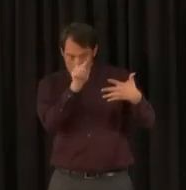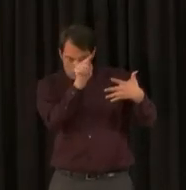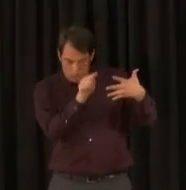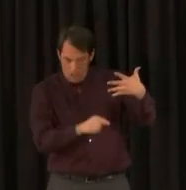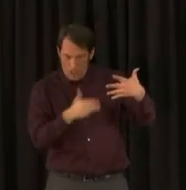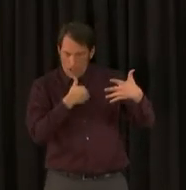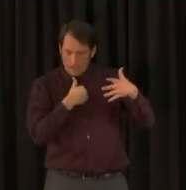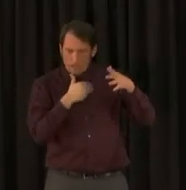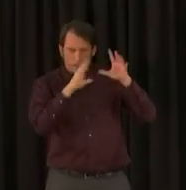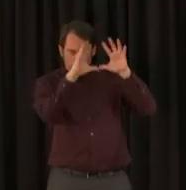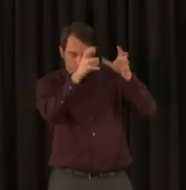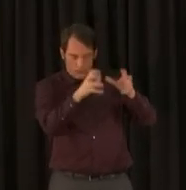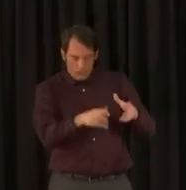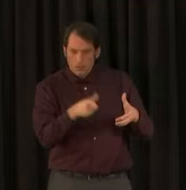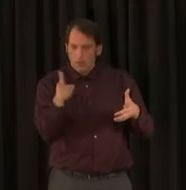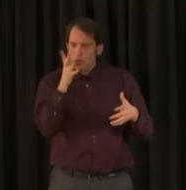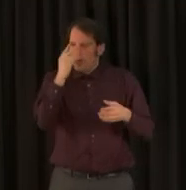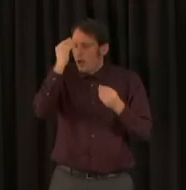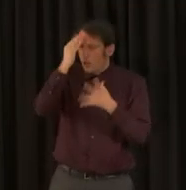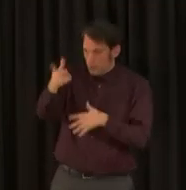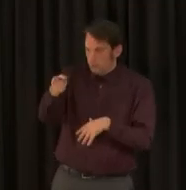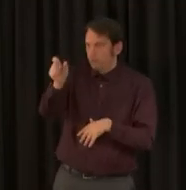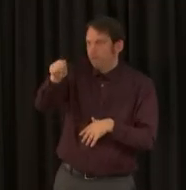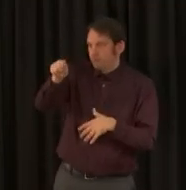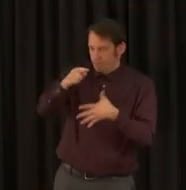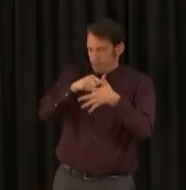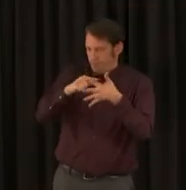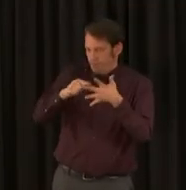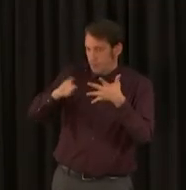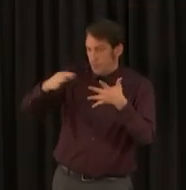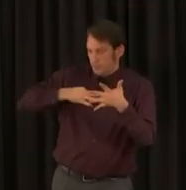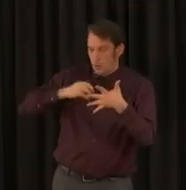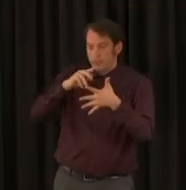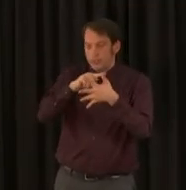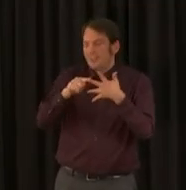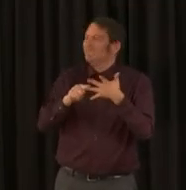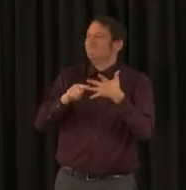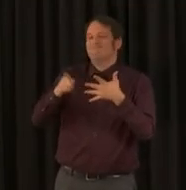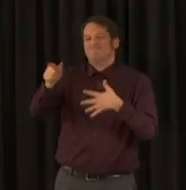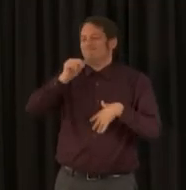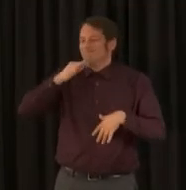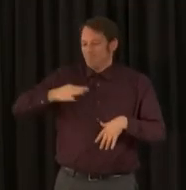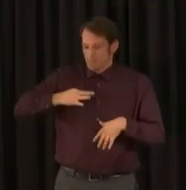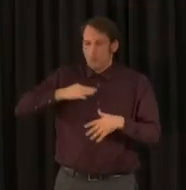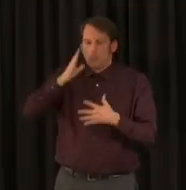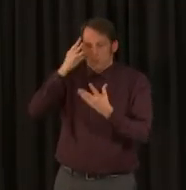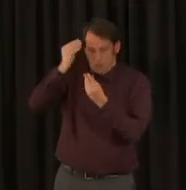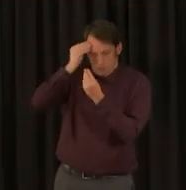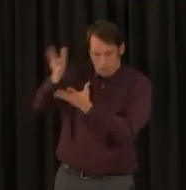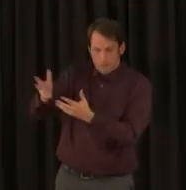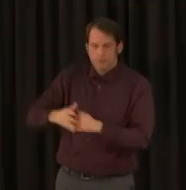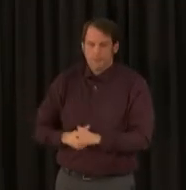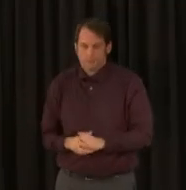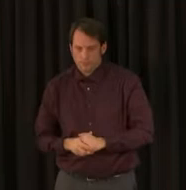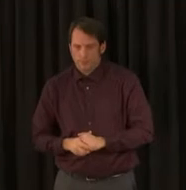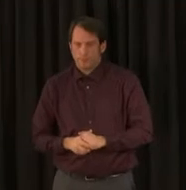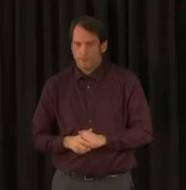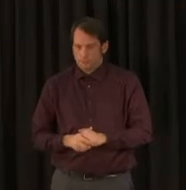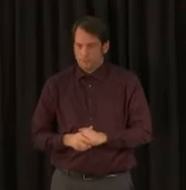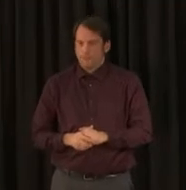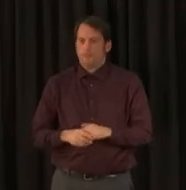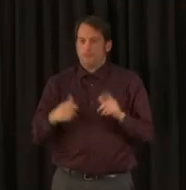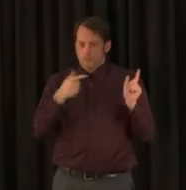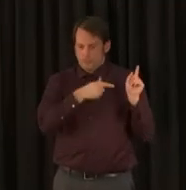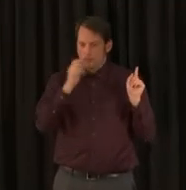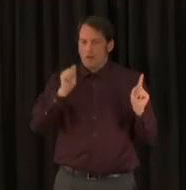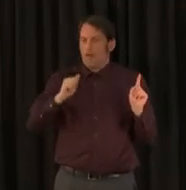previously unable to apply because you had received a PUA assistance or had been approved for it,